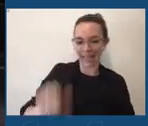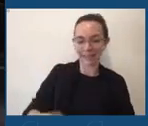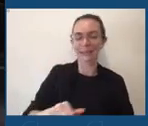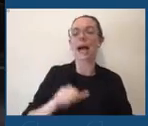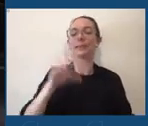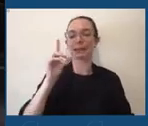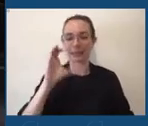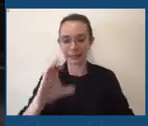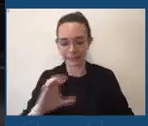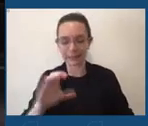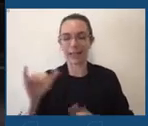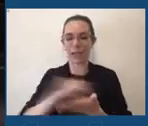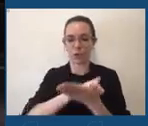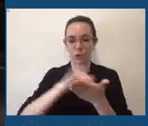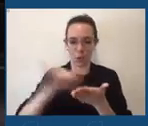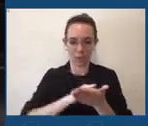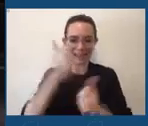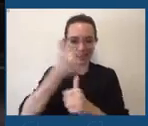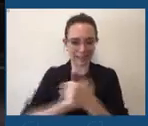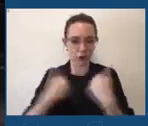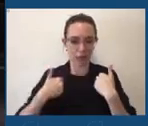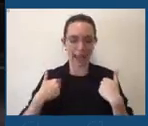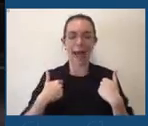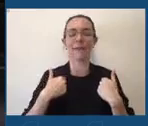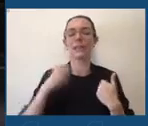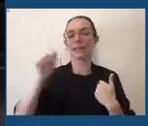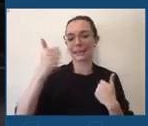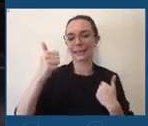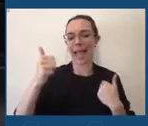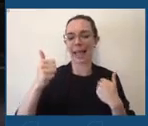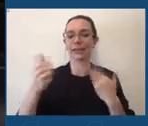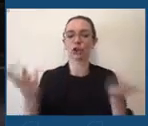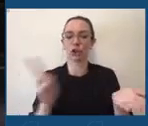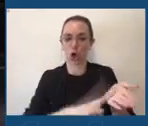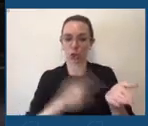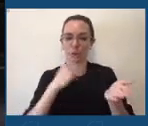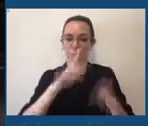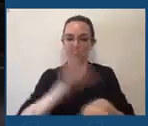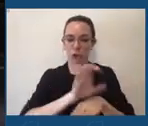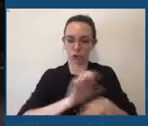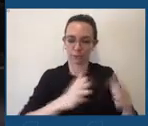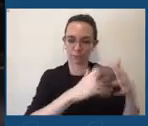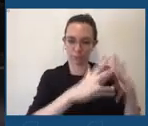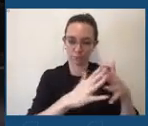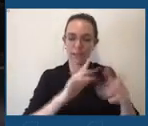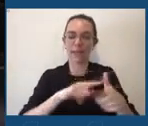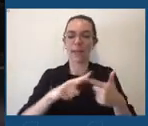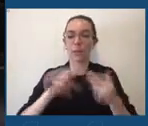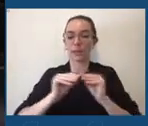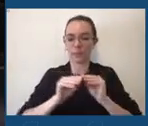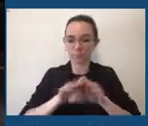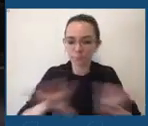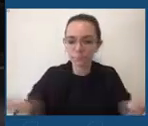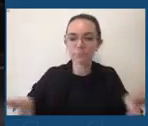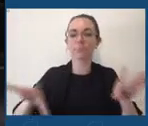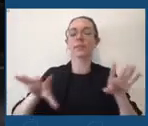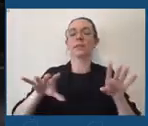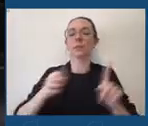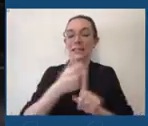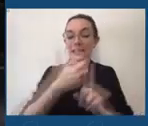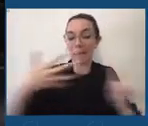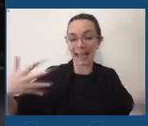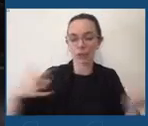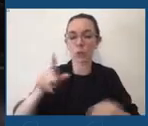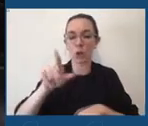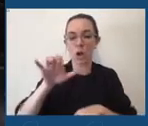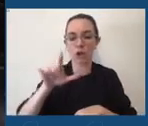charters for 10 churches. New York received for 10, and then when the expansion came and we expanded to 120 churches